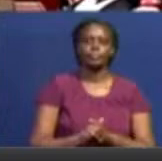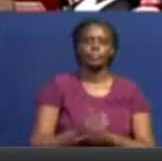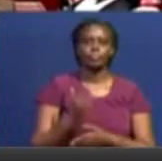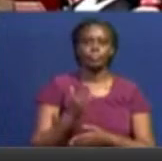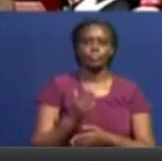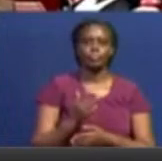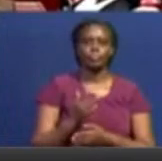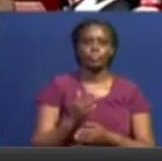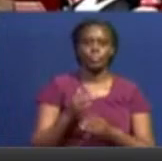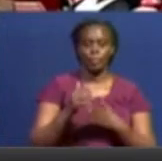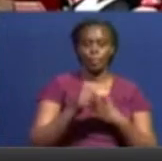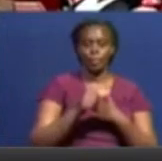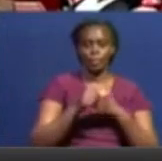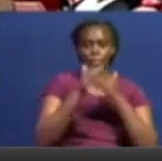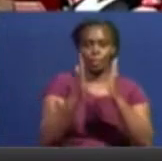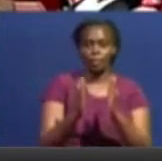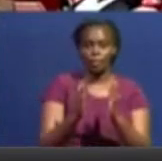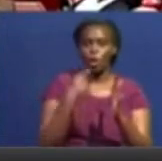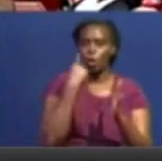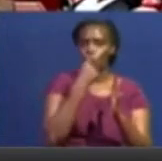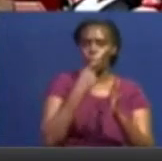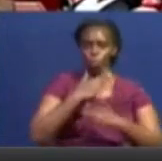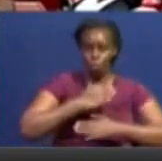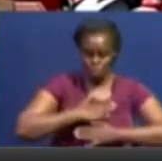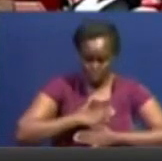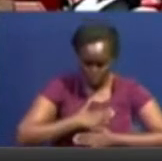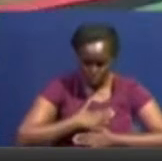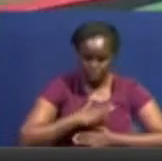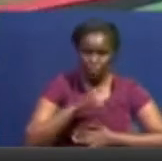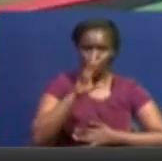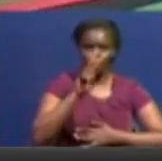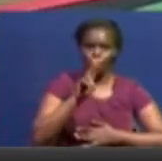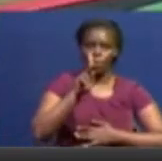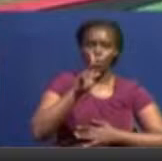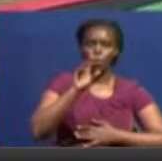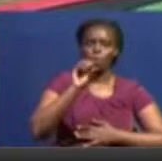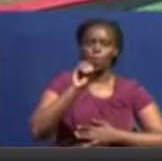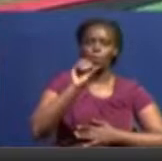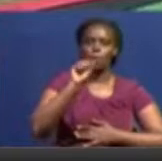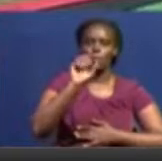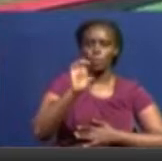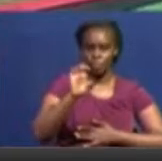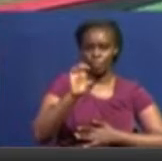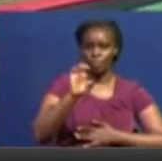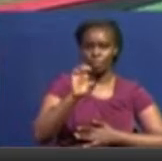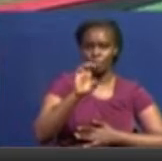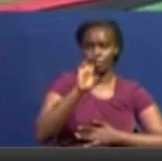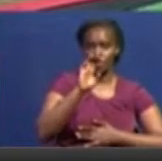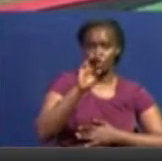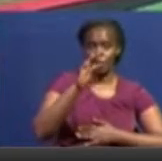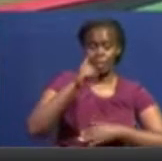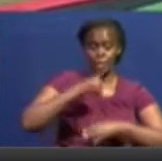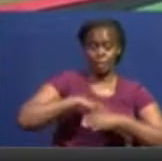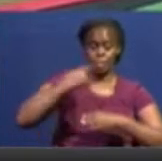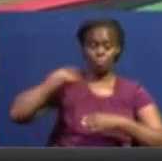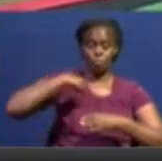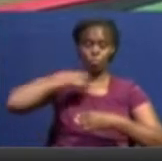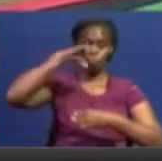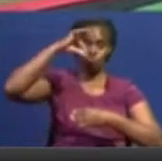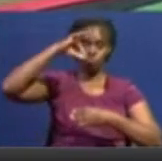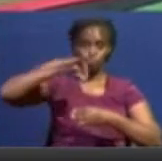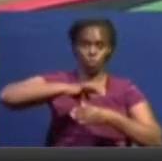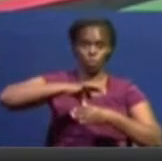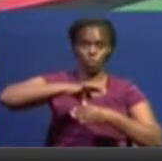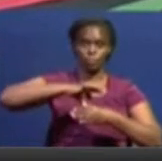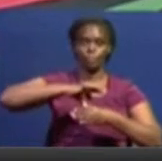Who is your team leader, Bukose? Honorable Speaker, on the voting,